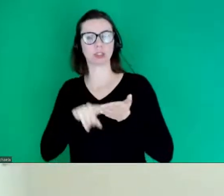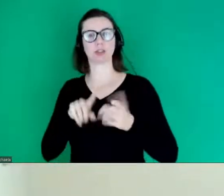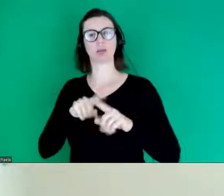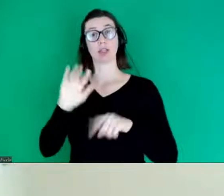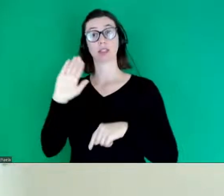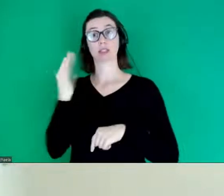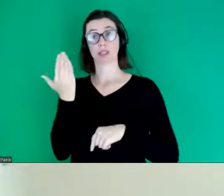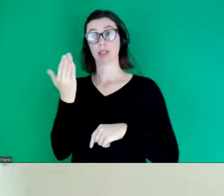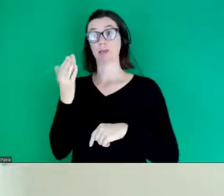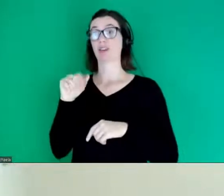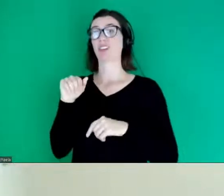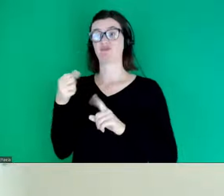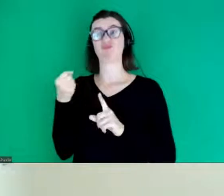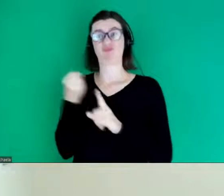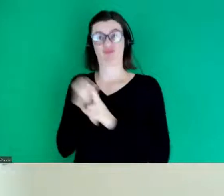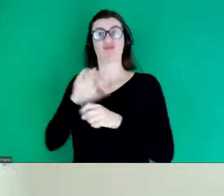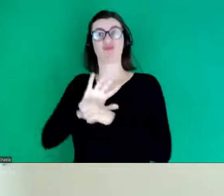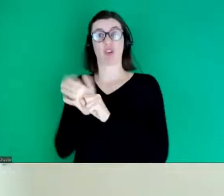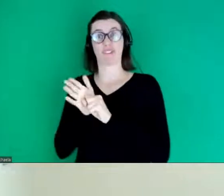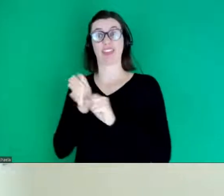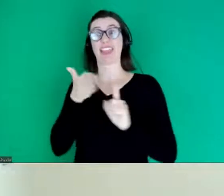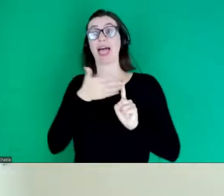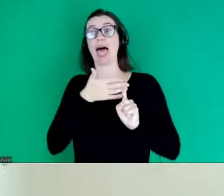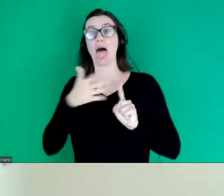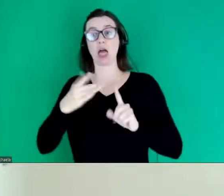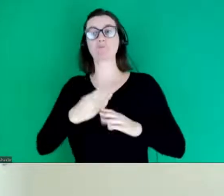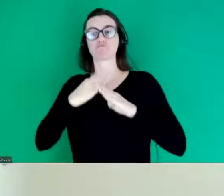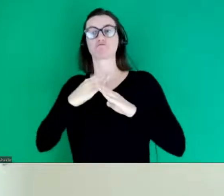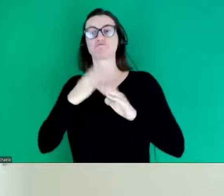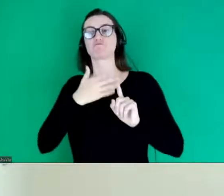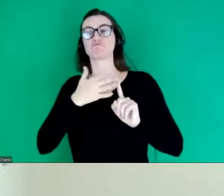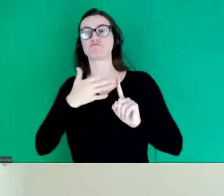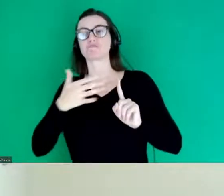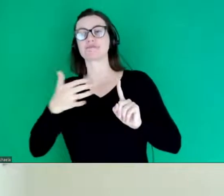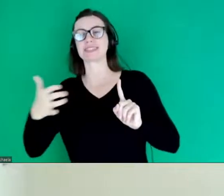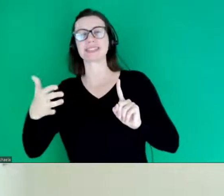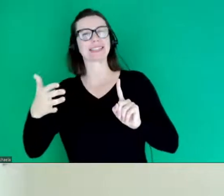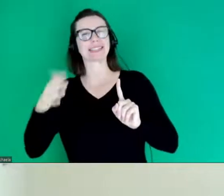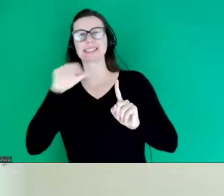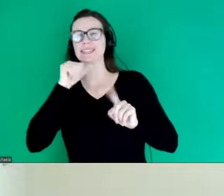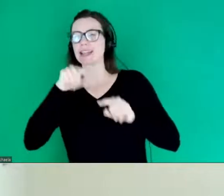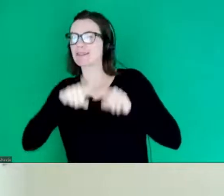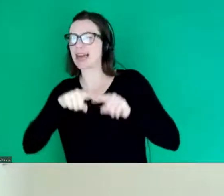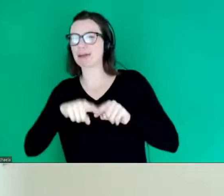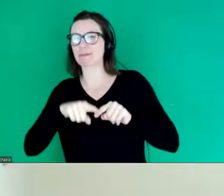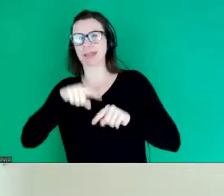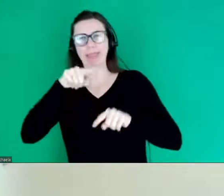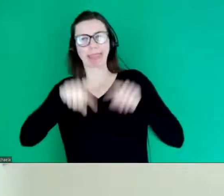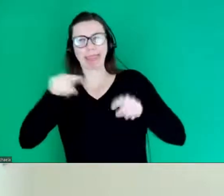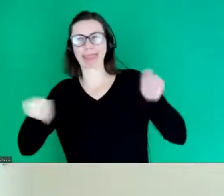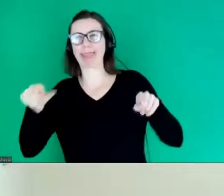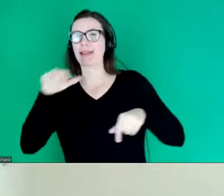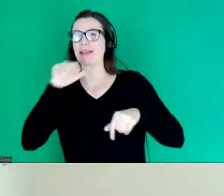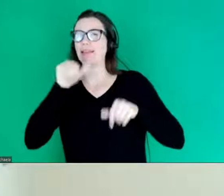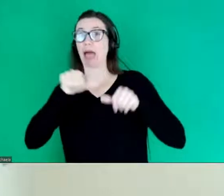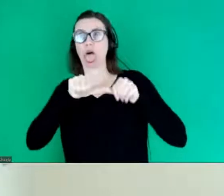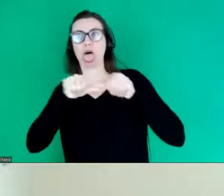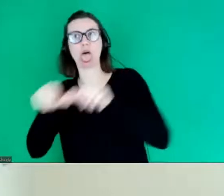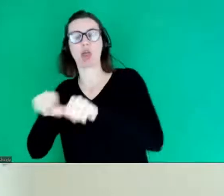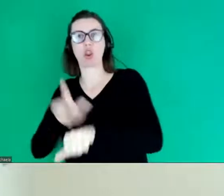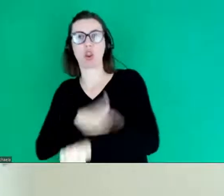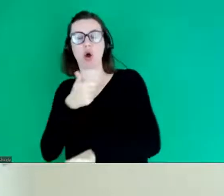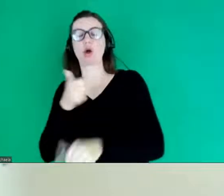an infection is not as reliable, not as profound, and does not last as long as